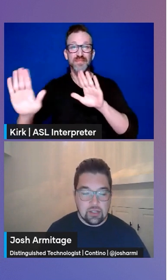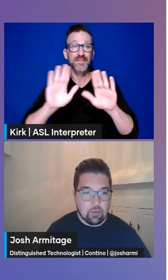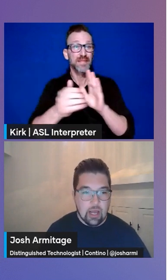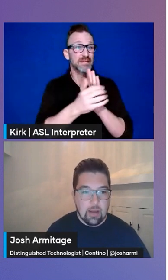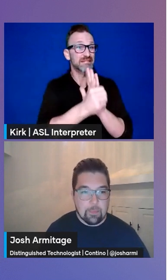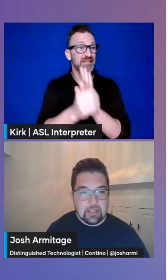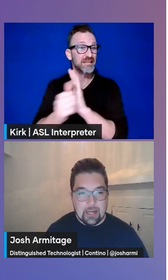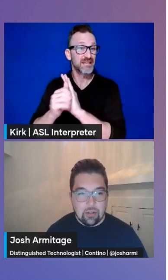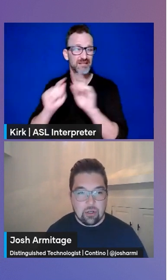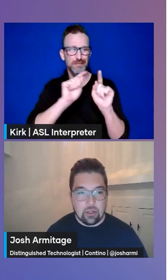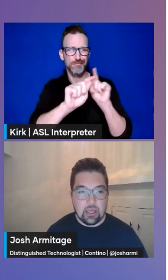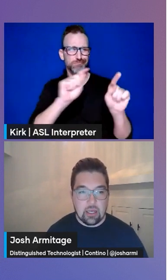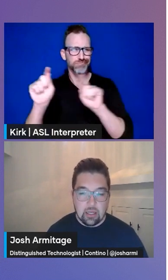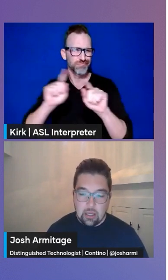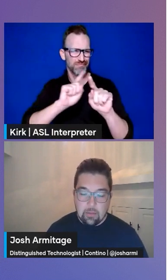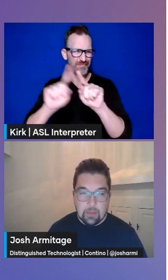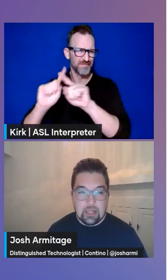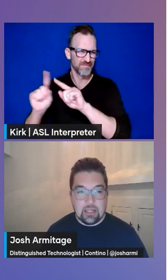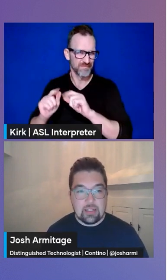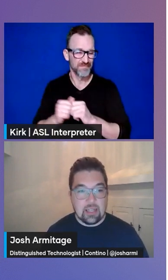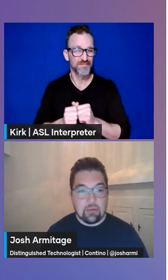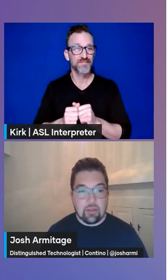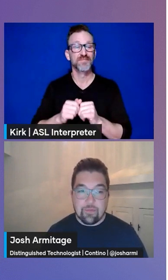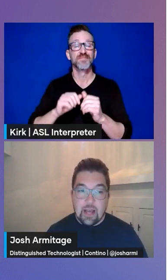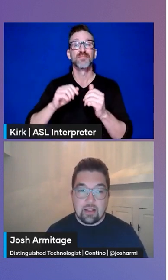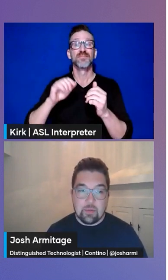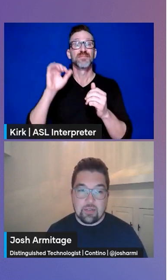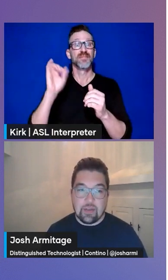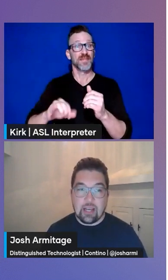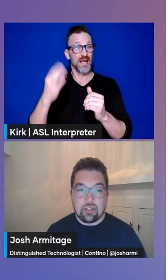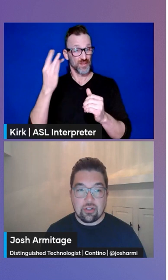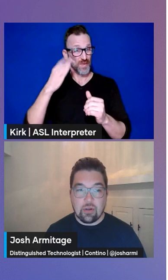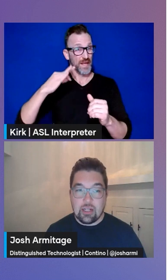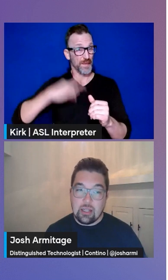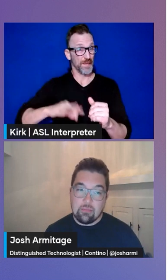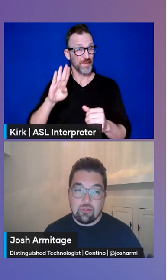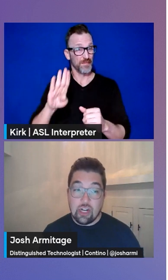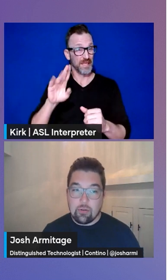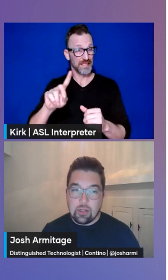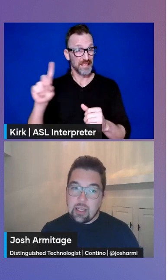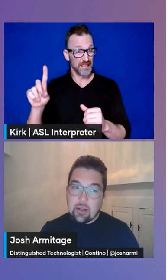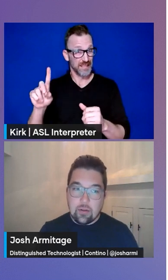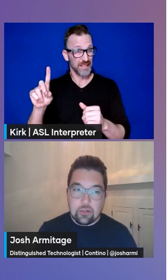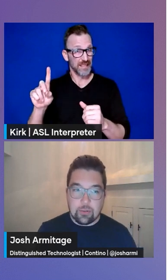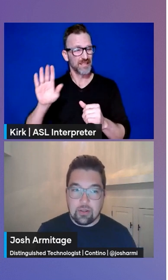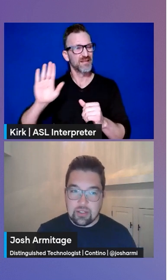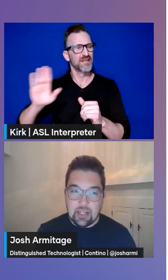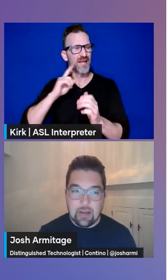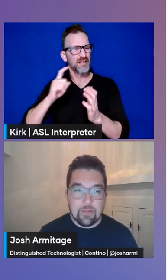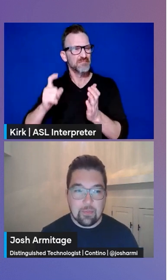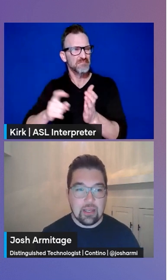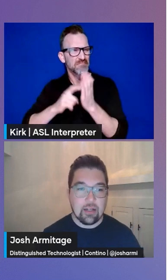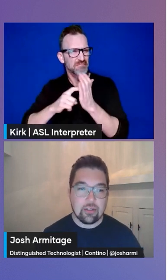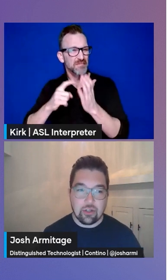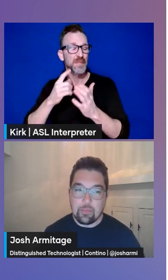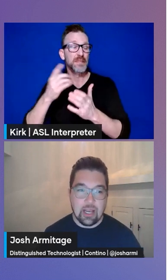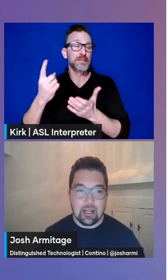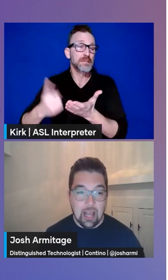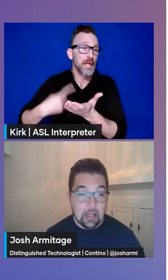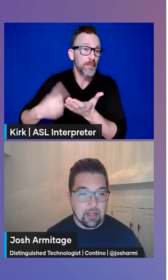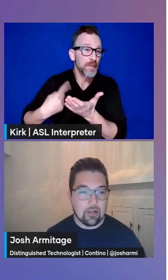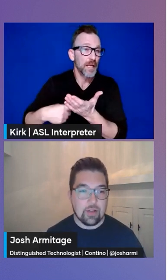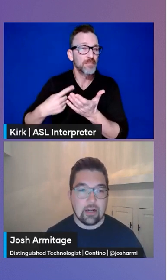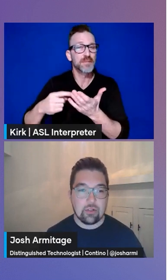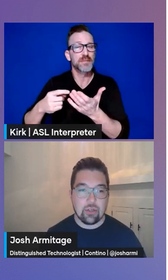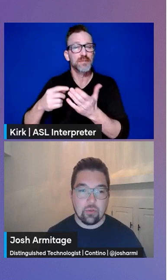this is where potentially BDD, with the fact the specifications are in generally English, but doesn't have to be English, can be